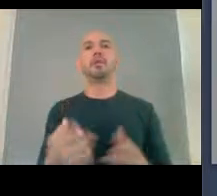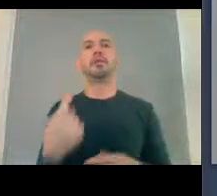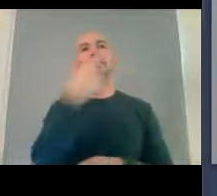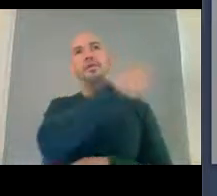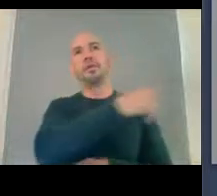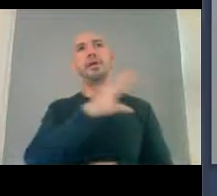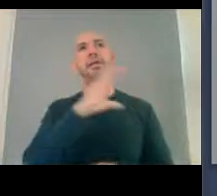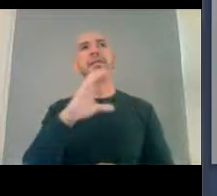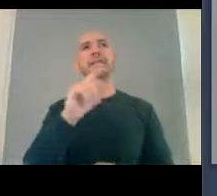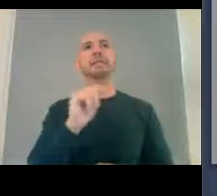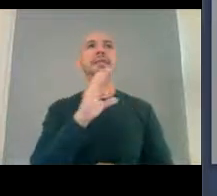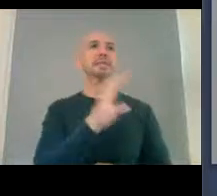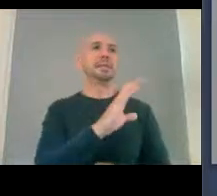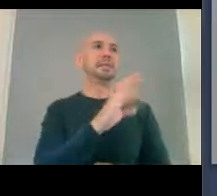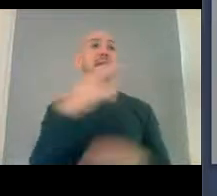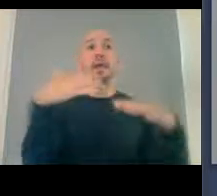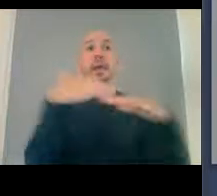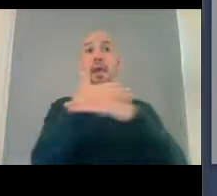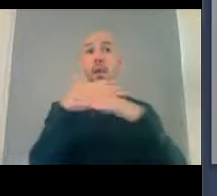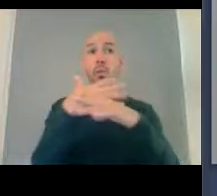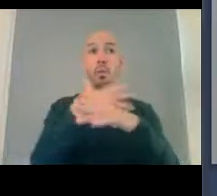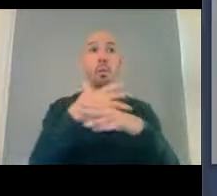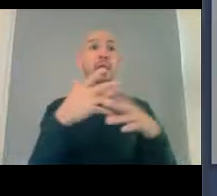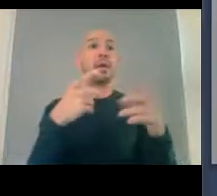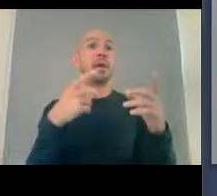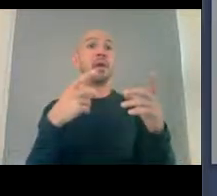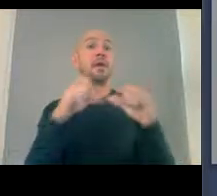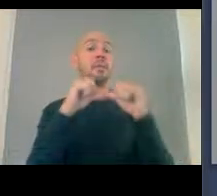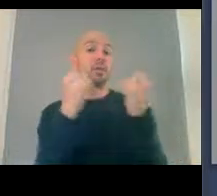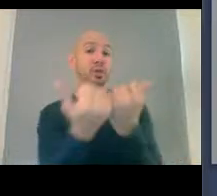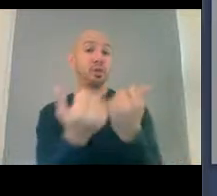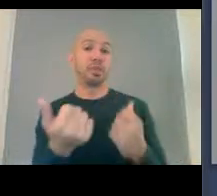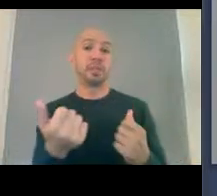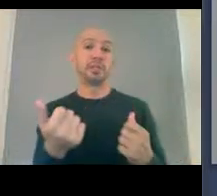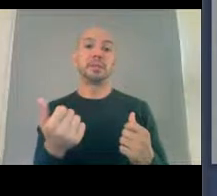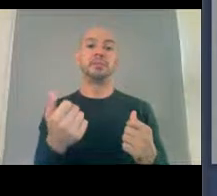administration so i expect that we'll be seeing her occasionally still